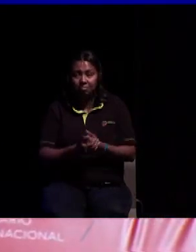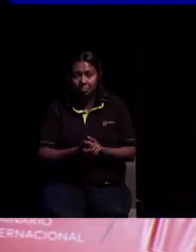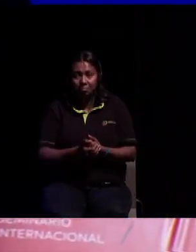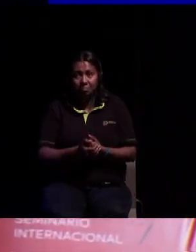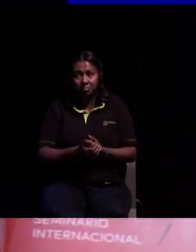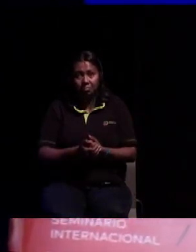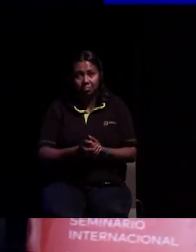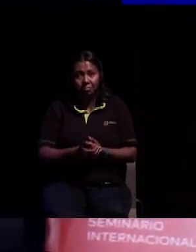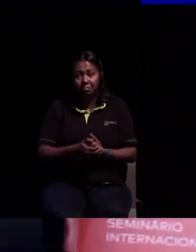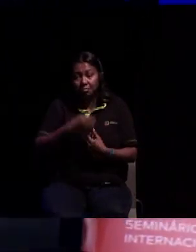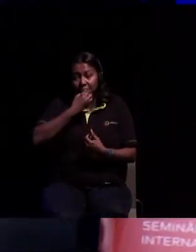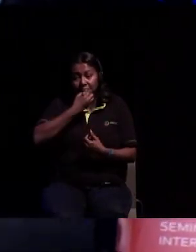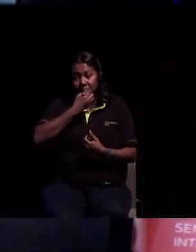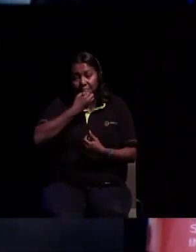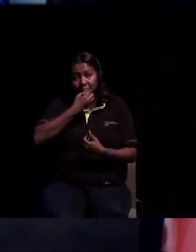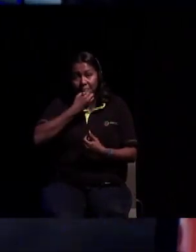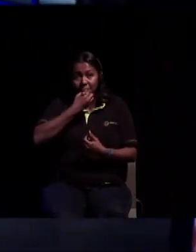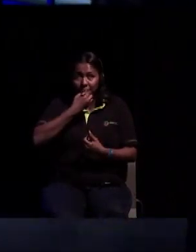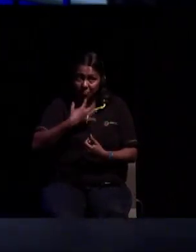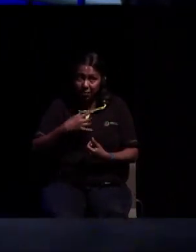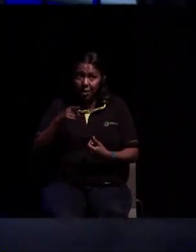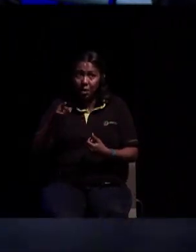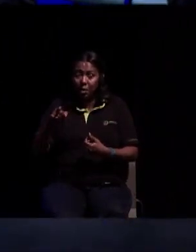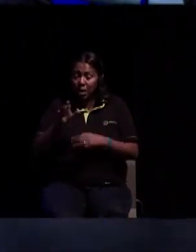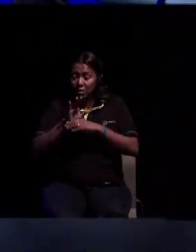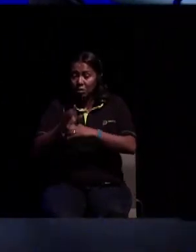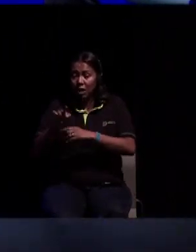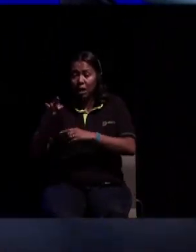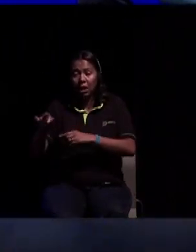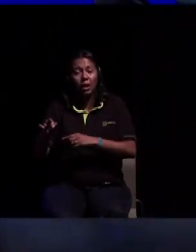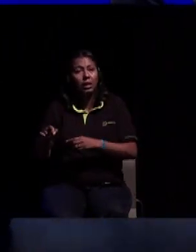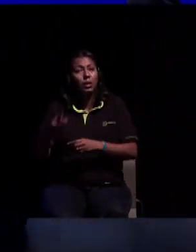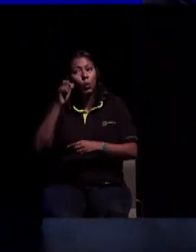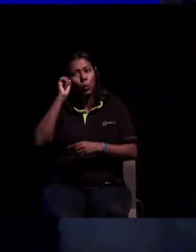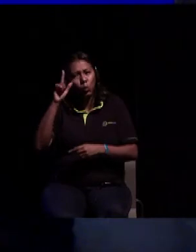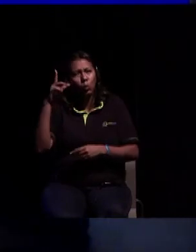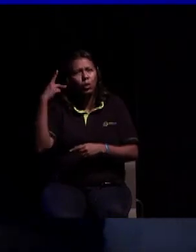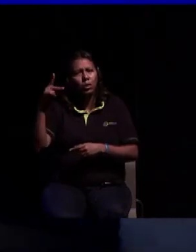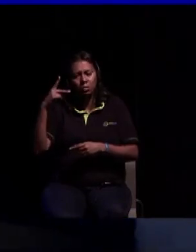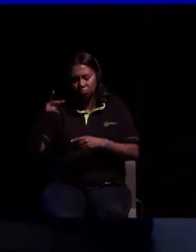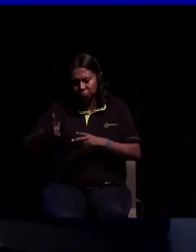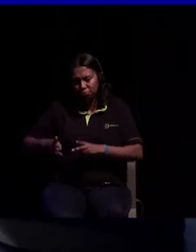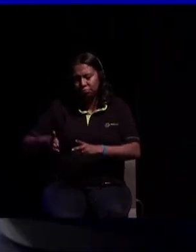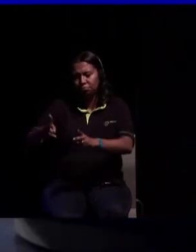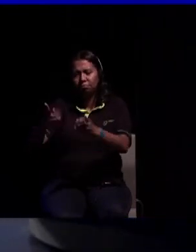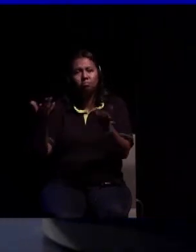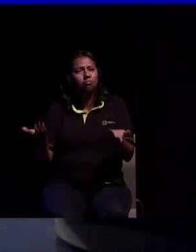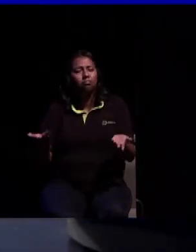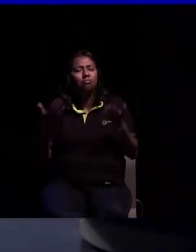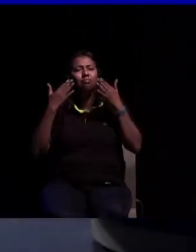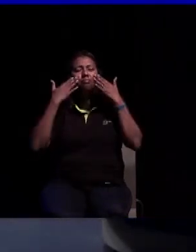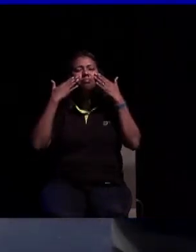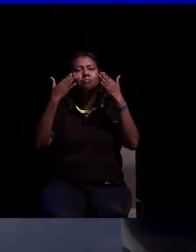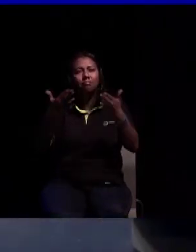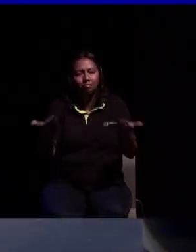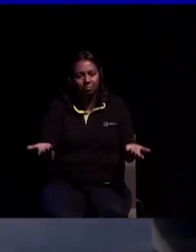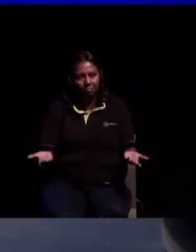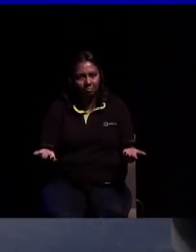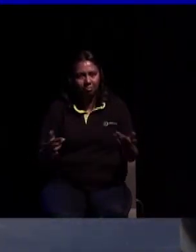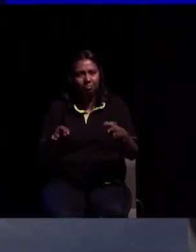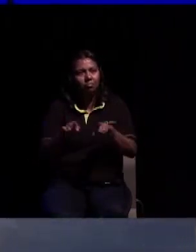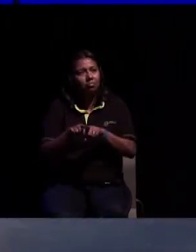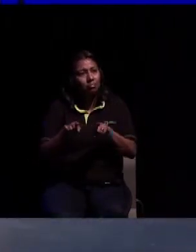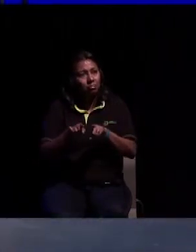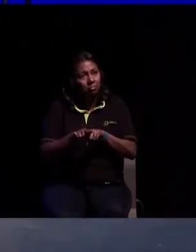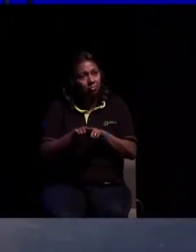and traditions, present that to tourists, and enjoy economic benefits from that. And then at its best, it